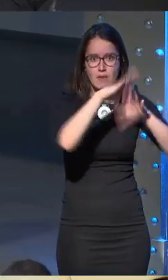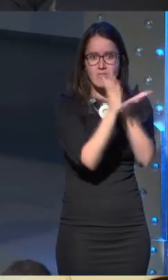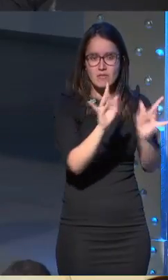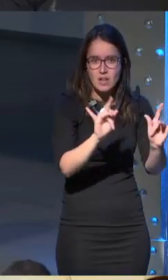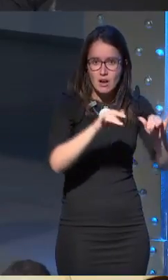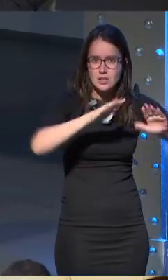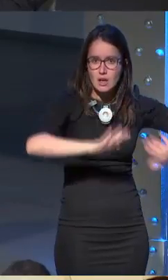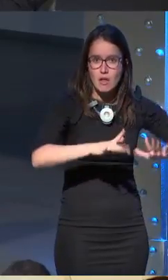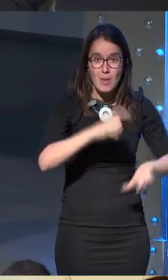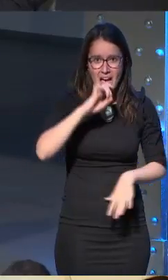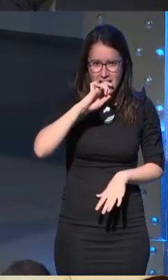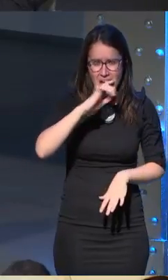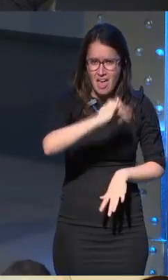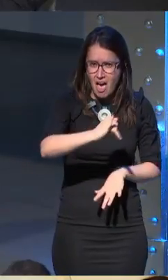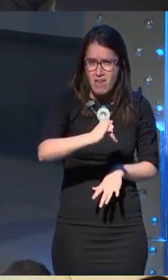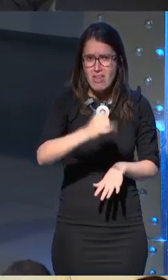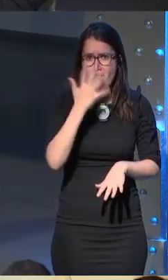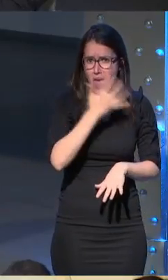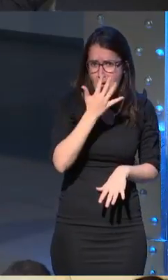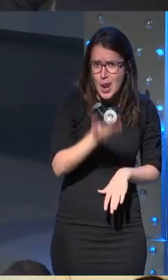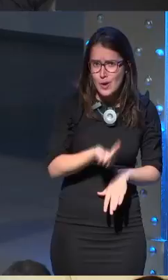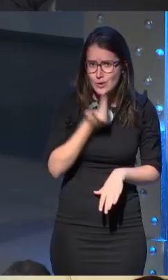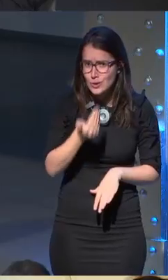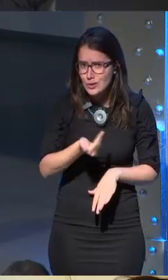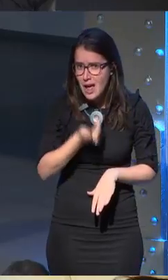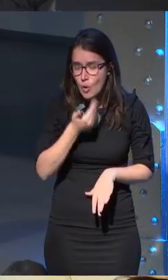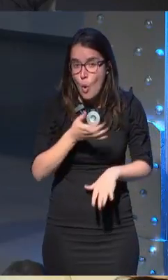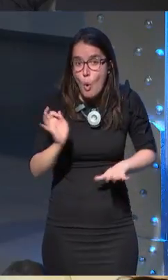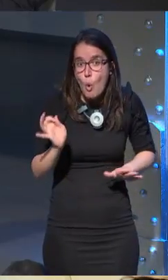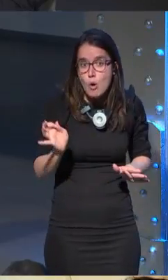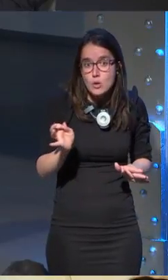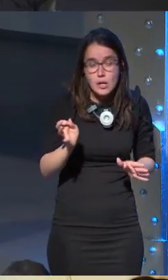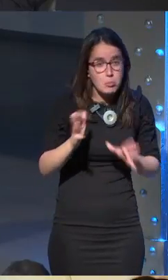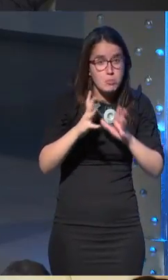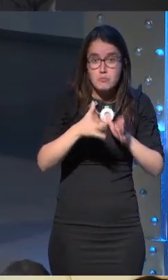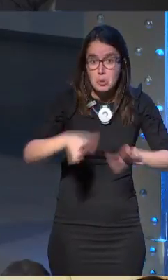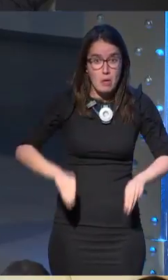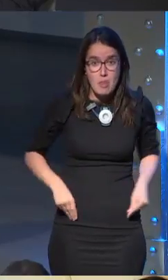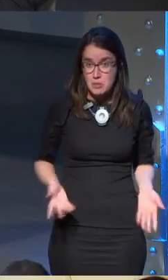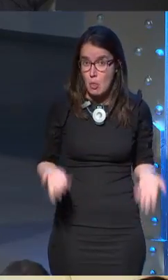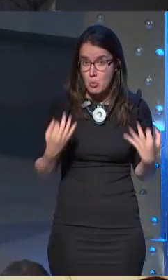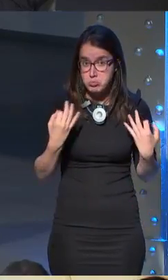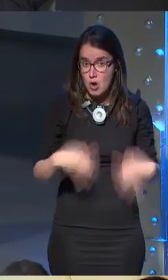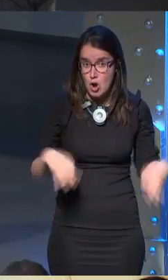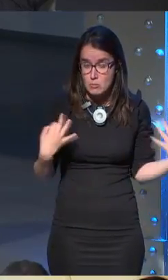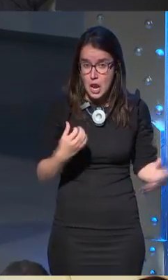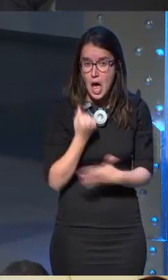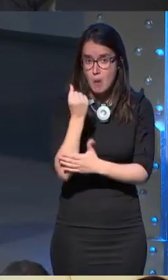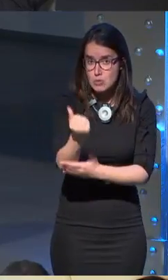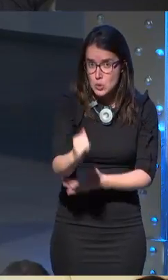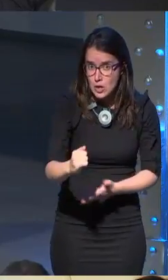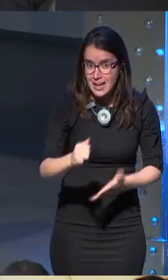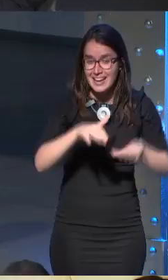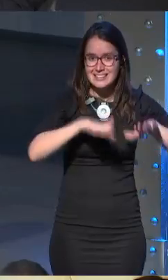about his view. Were you jealous, or was he jealous, or was it just